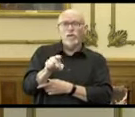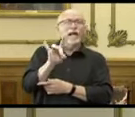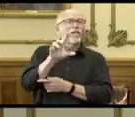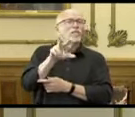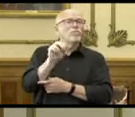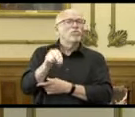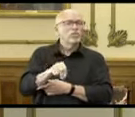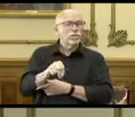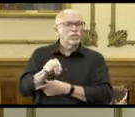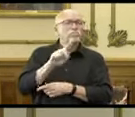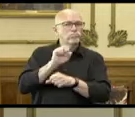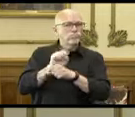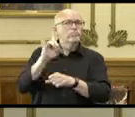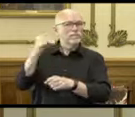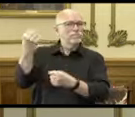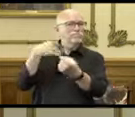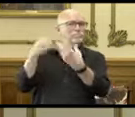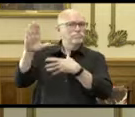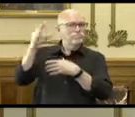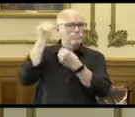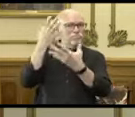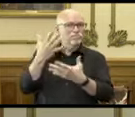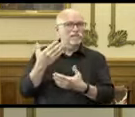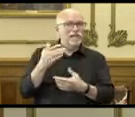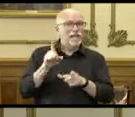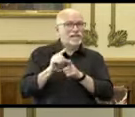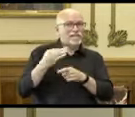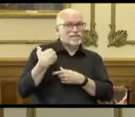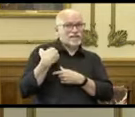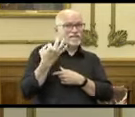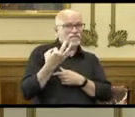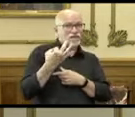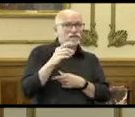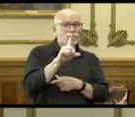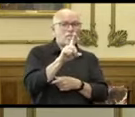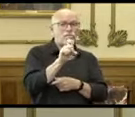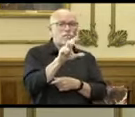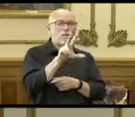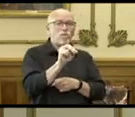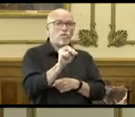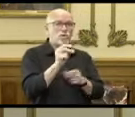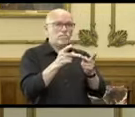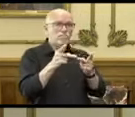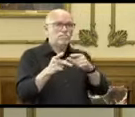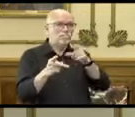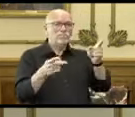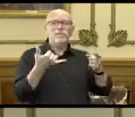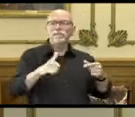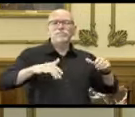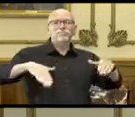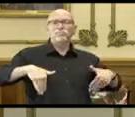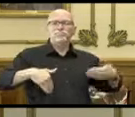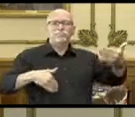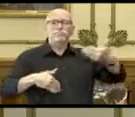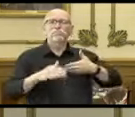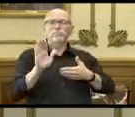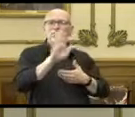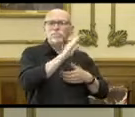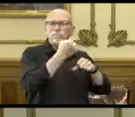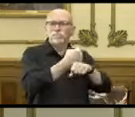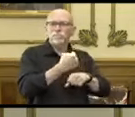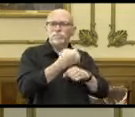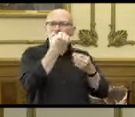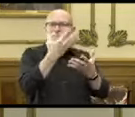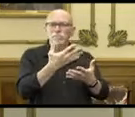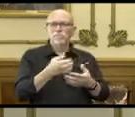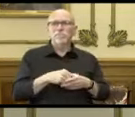83%, have done so. As of Friday, 130 facilities have not yet submitted their data.